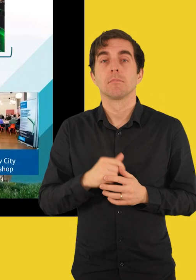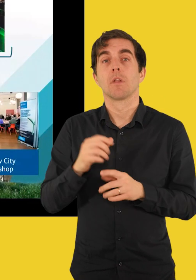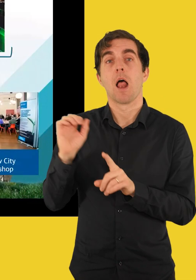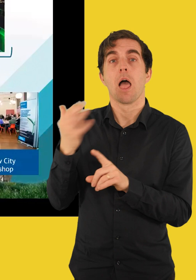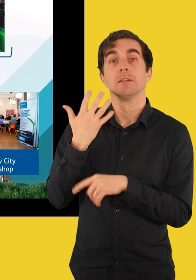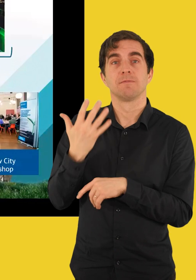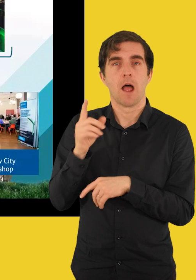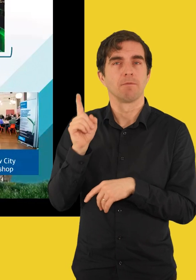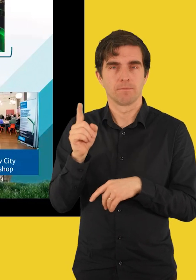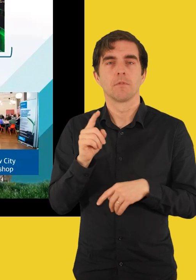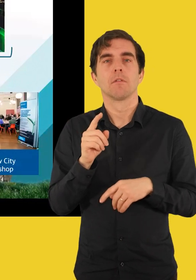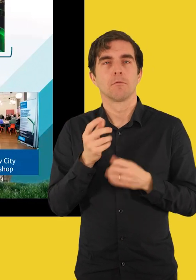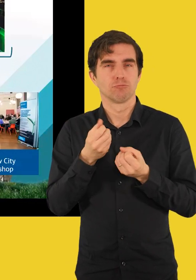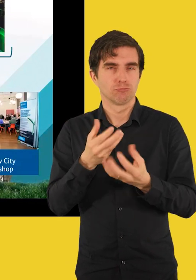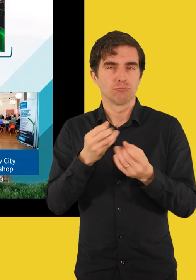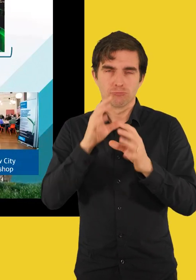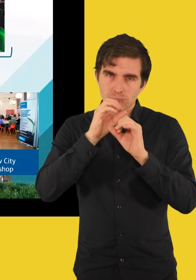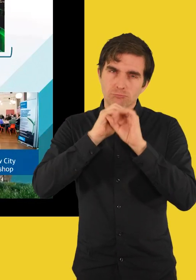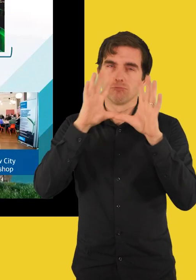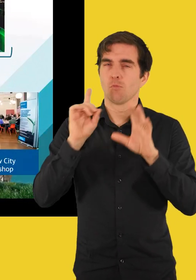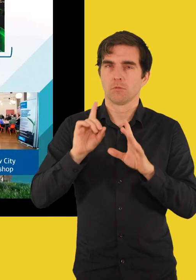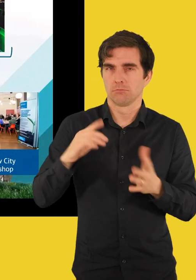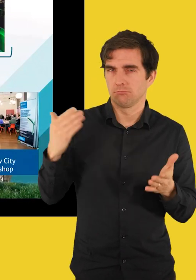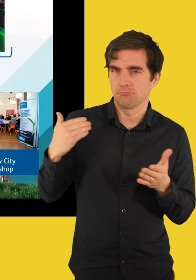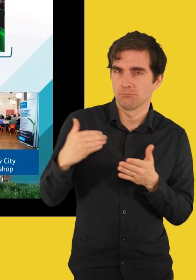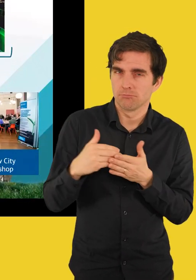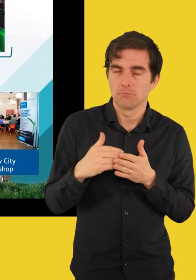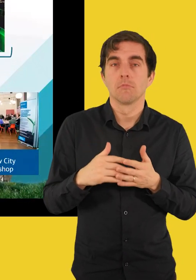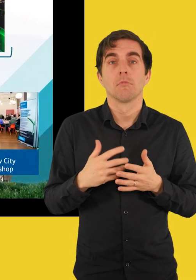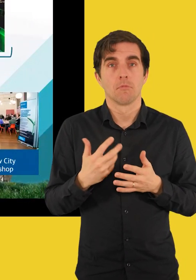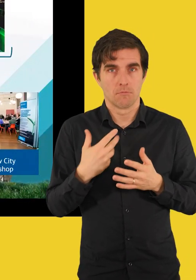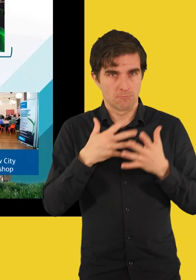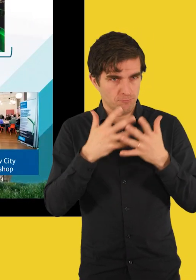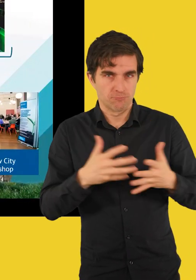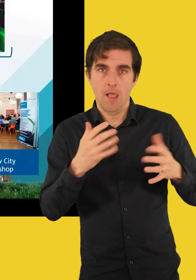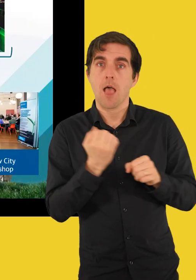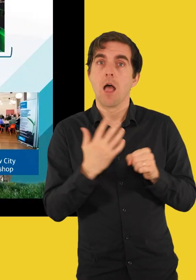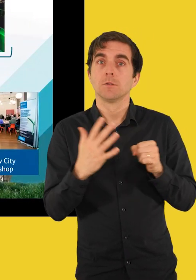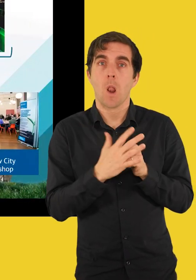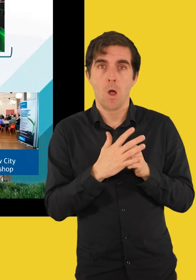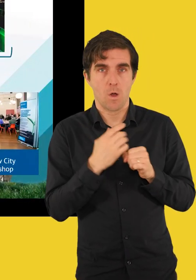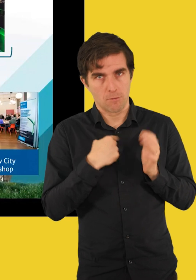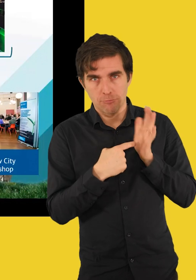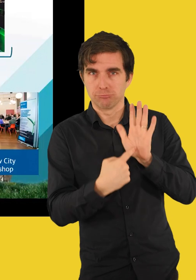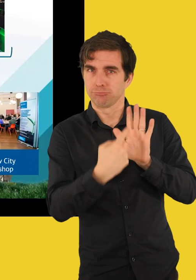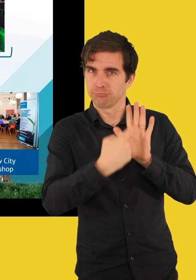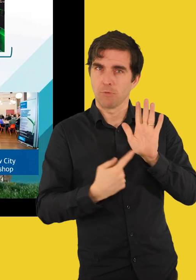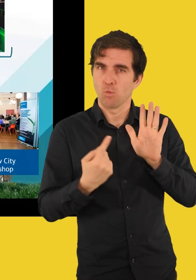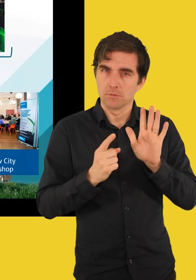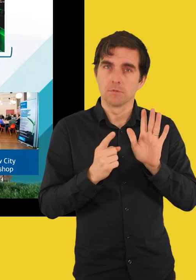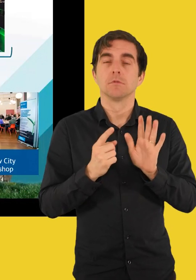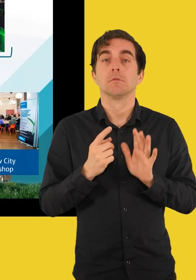So slide 5, this slide here just gives you a bit of an understanding of the journey in terms of the development of our Thriving